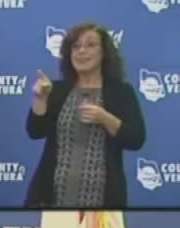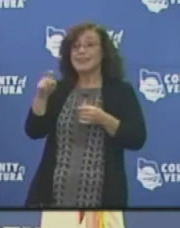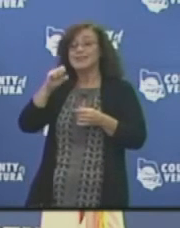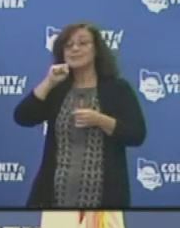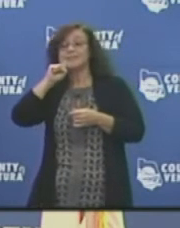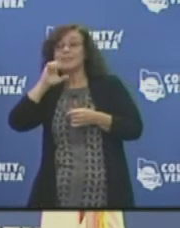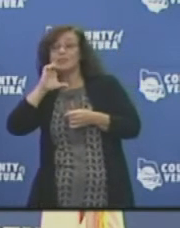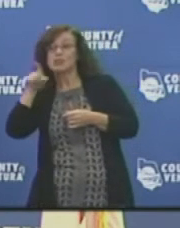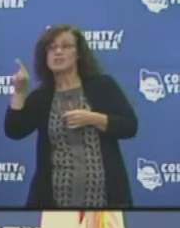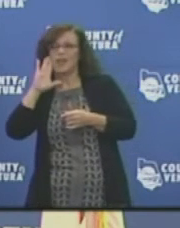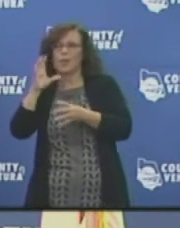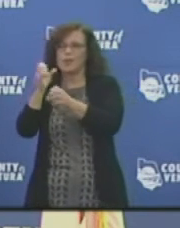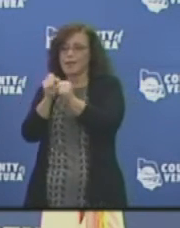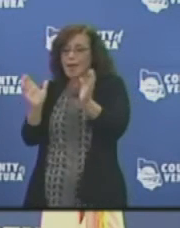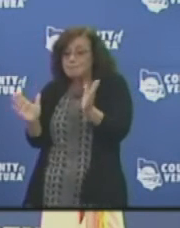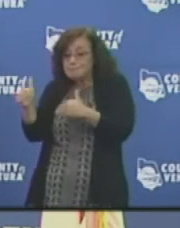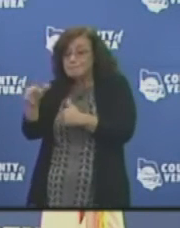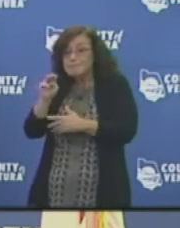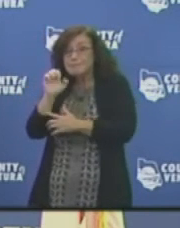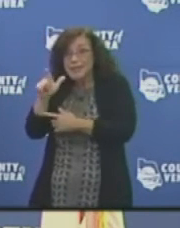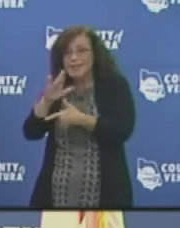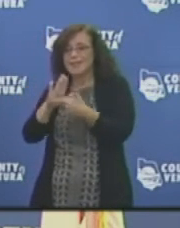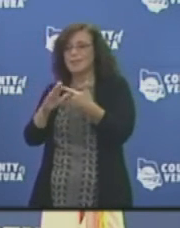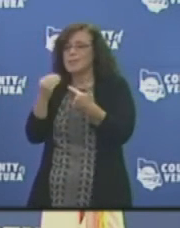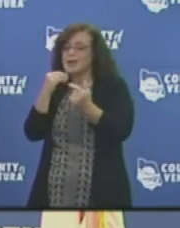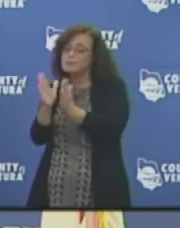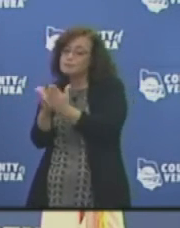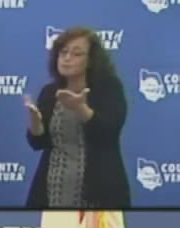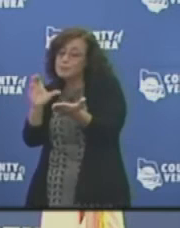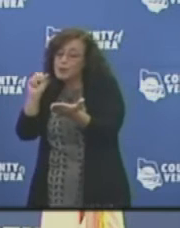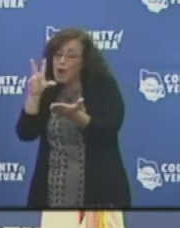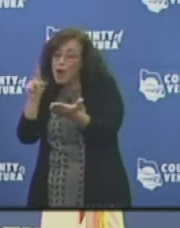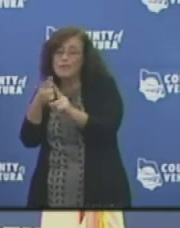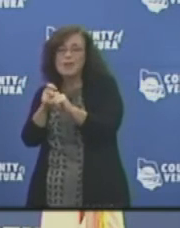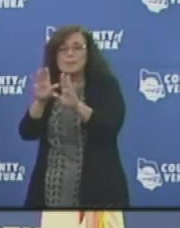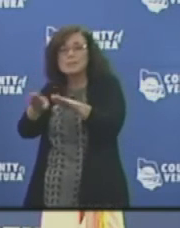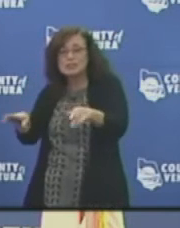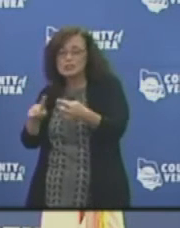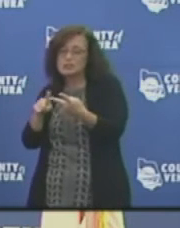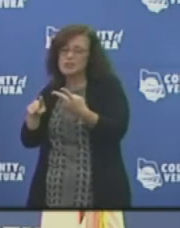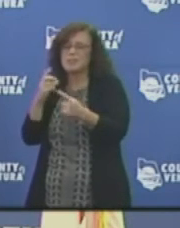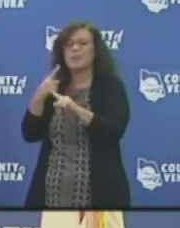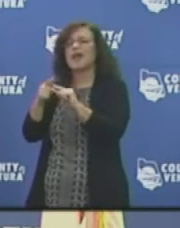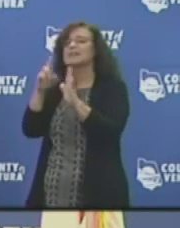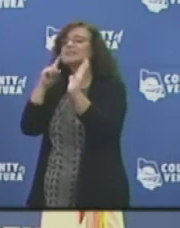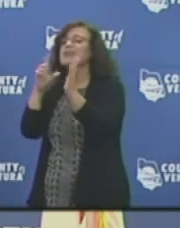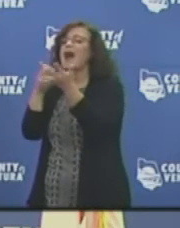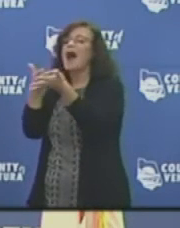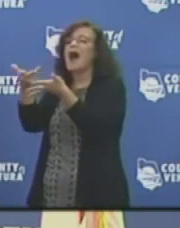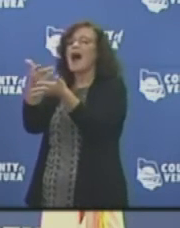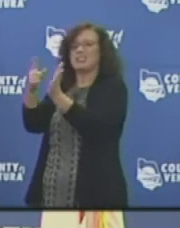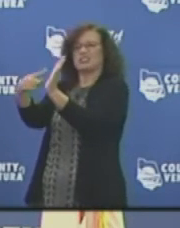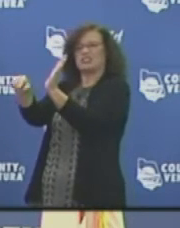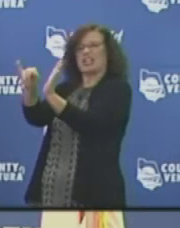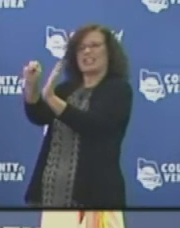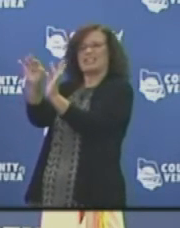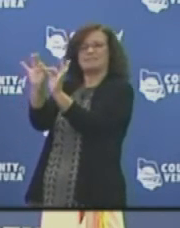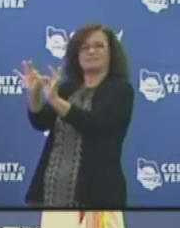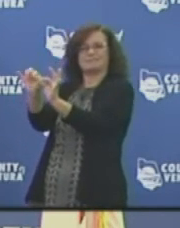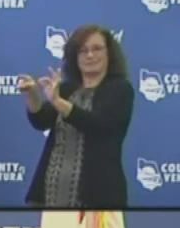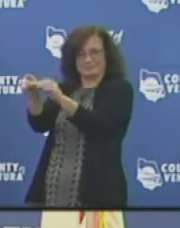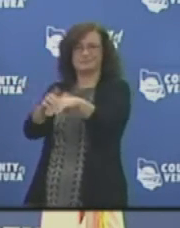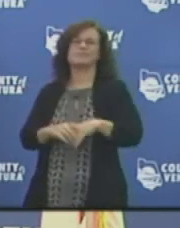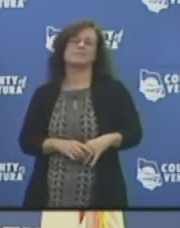check-in, some socialization, which is what we all need right now with all this isolating happening. So really appreciate